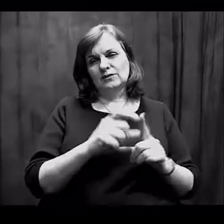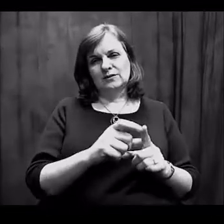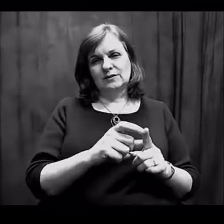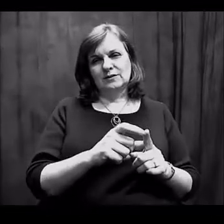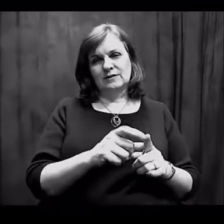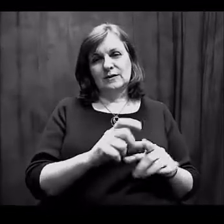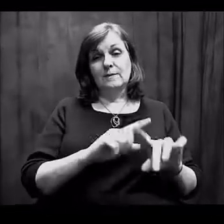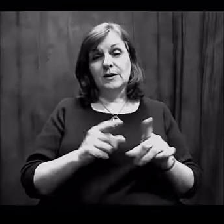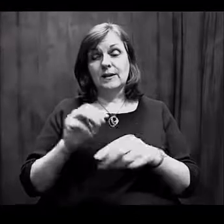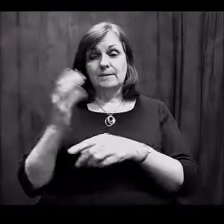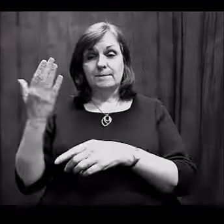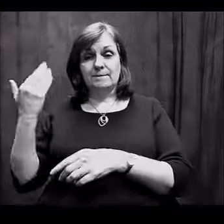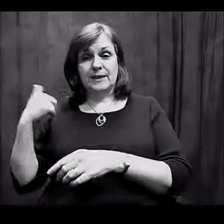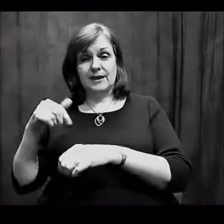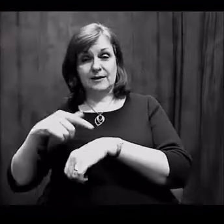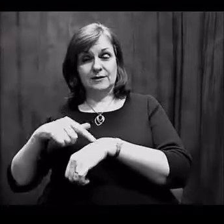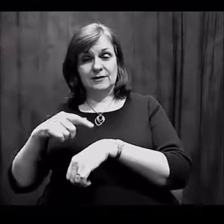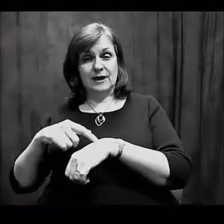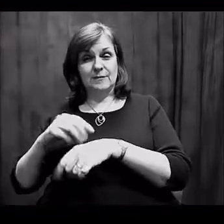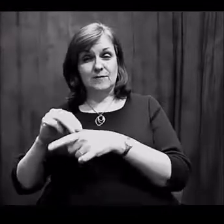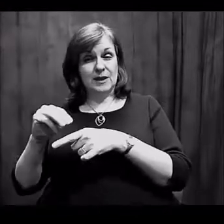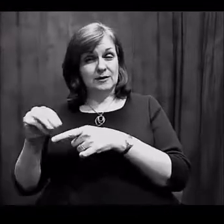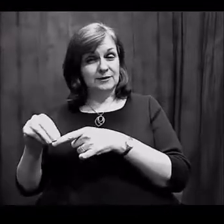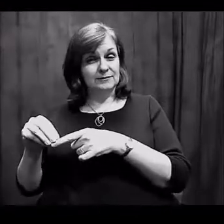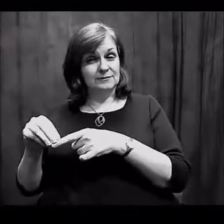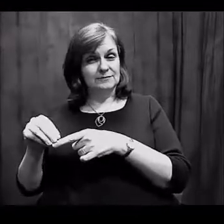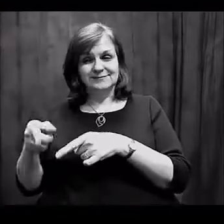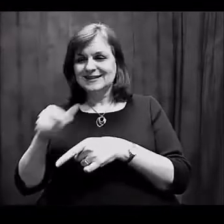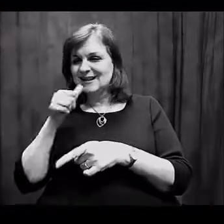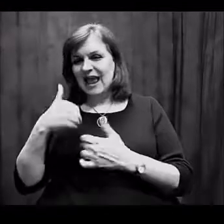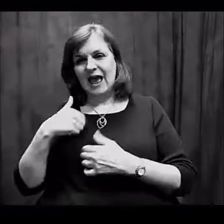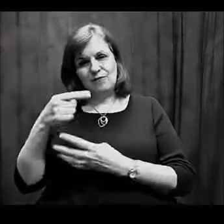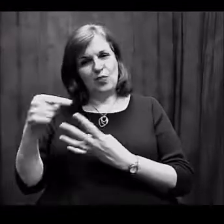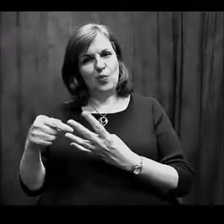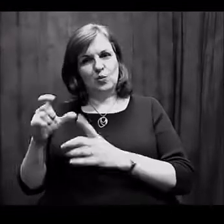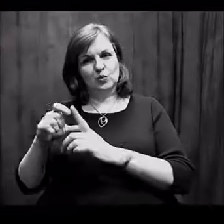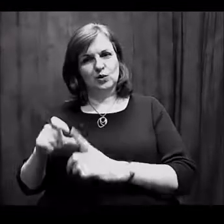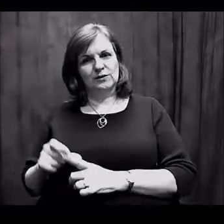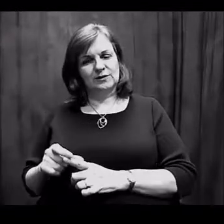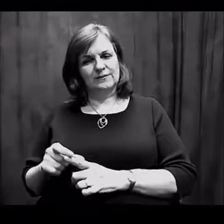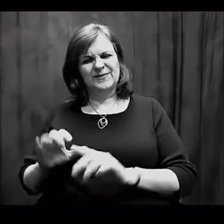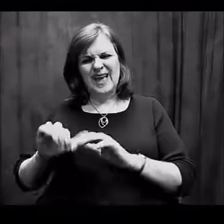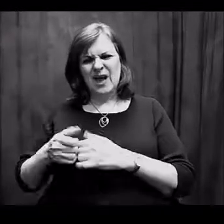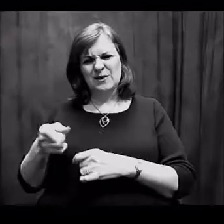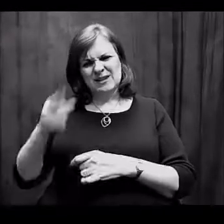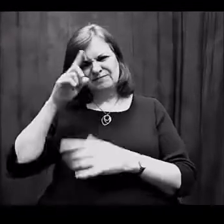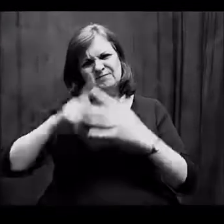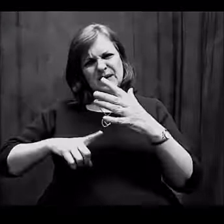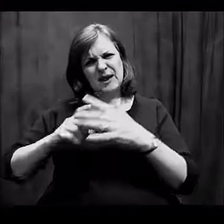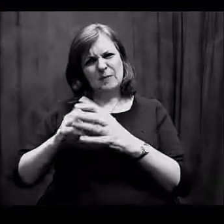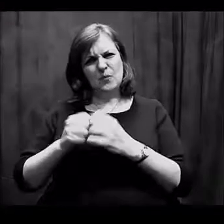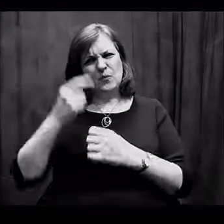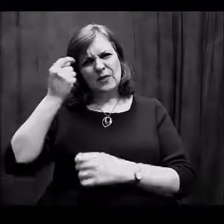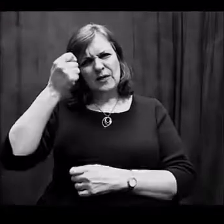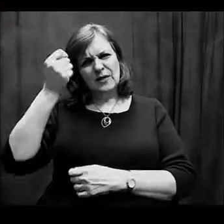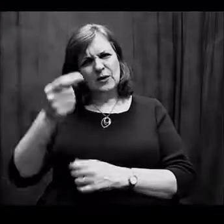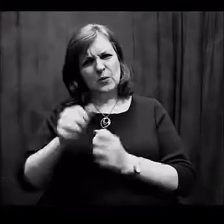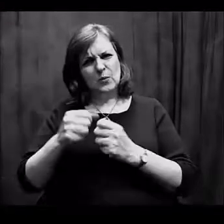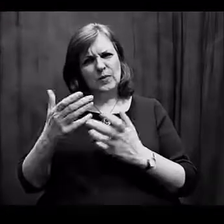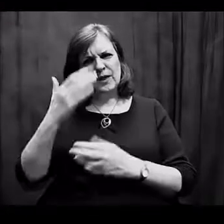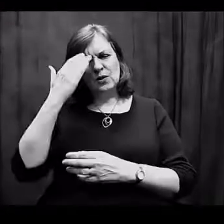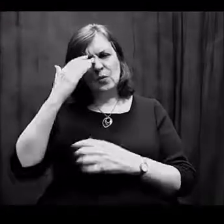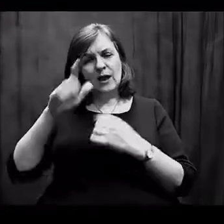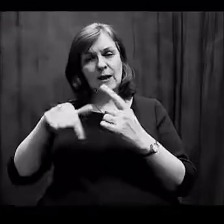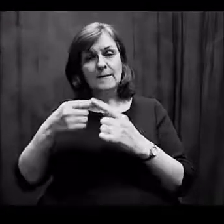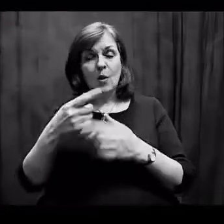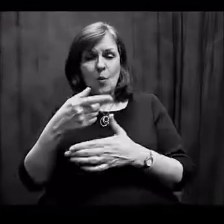as 5-cent words. In Mendel's time, those words didn't exist. So how did he come up with all of these theories